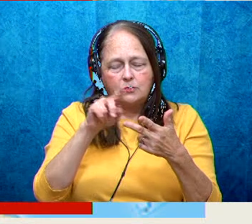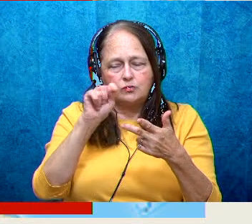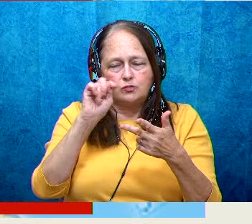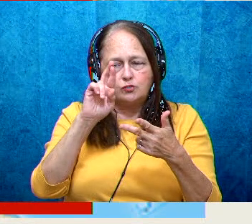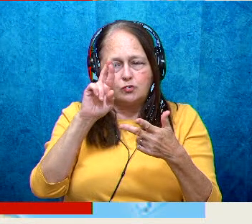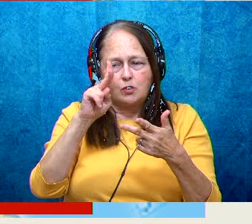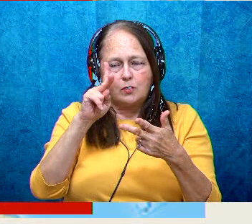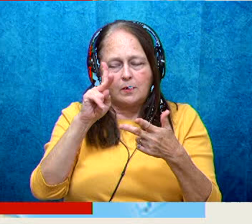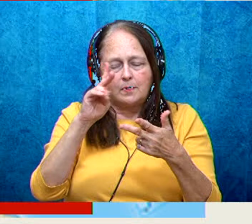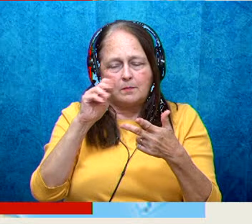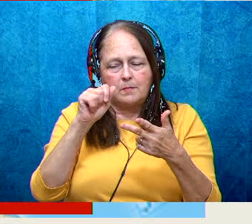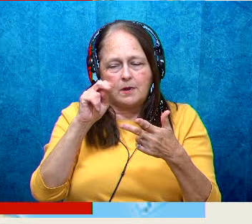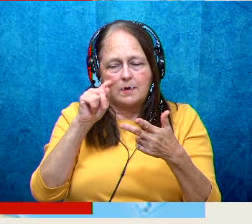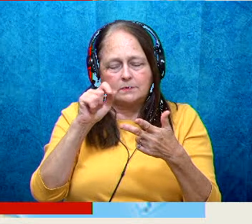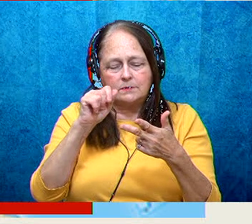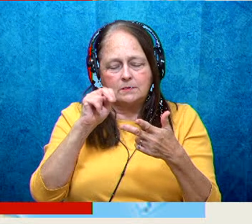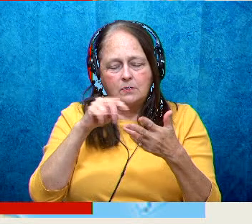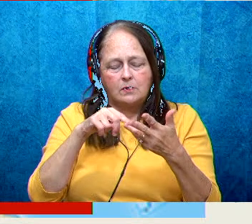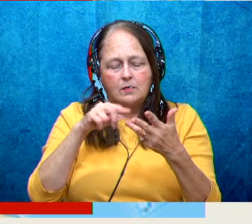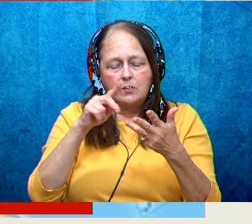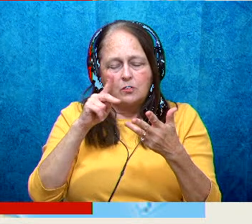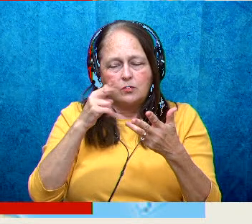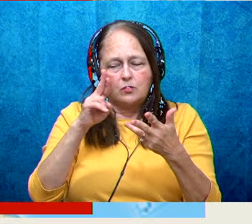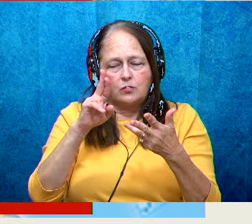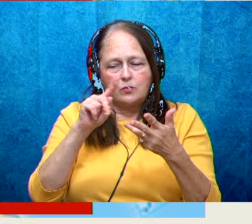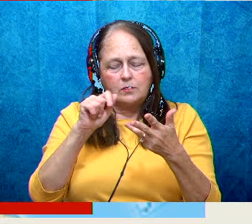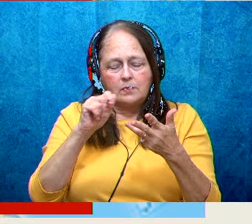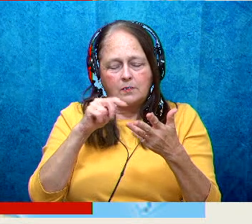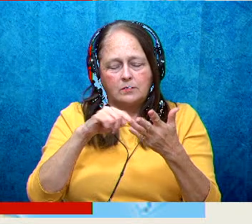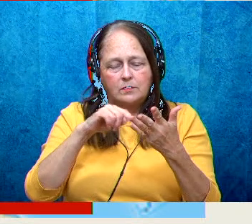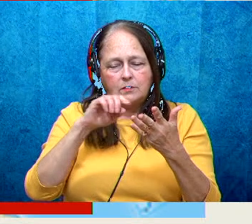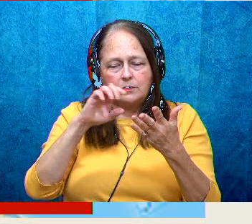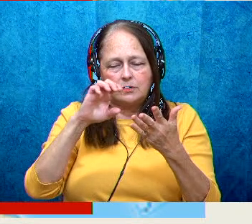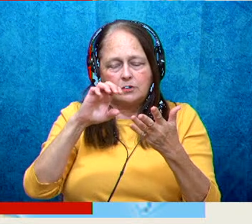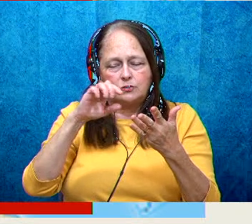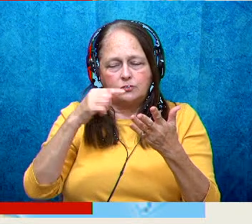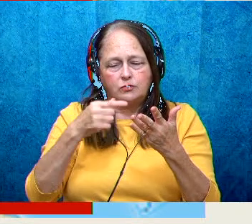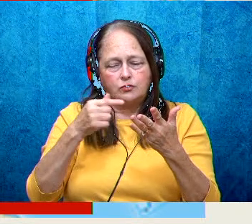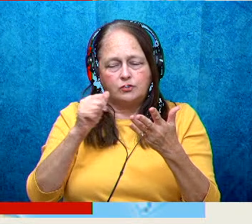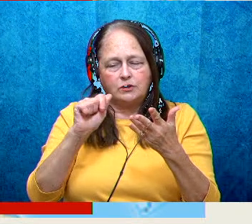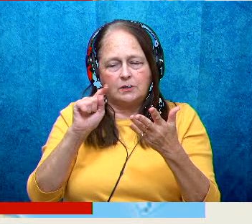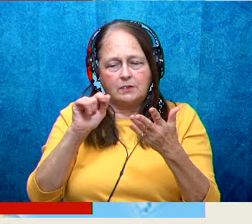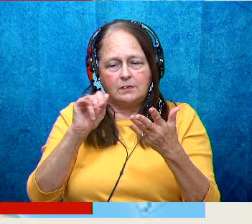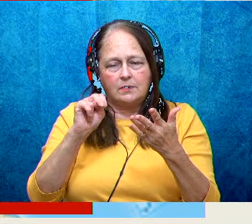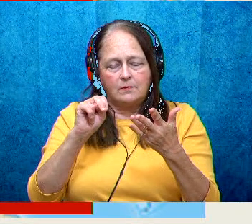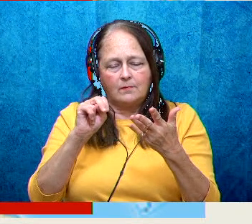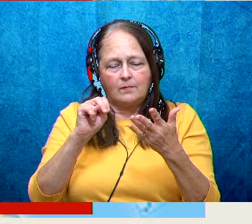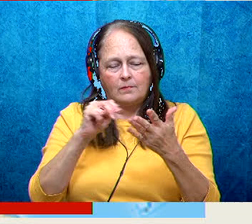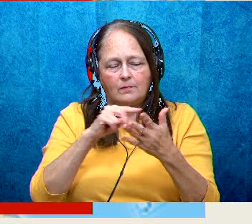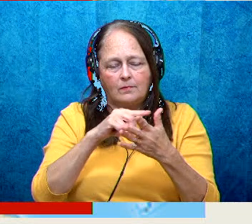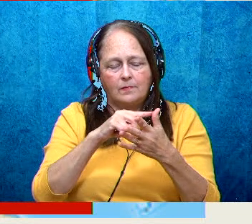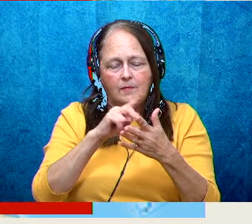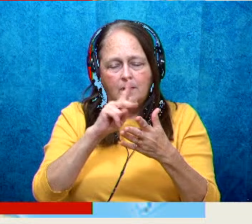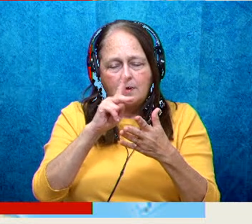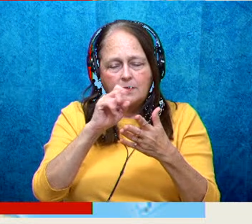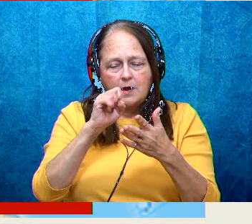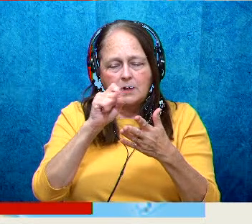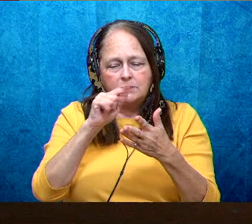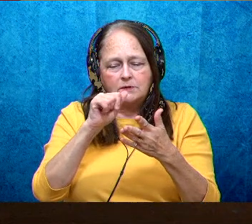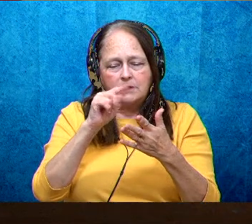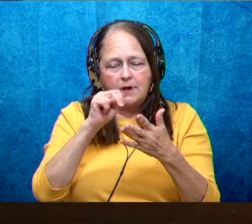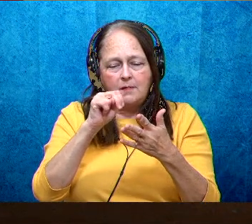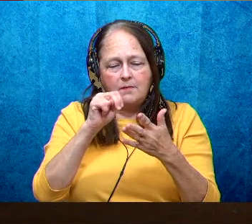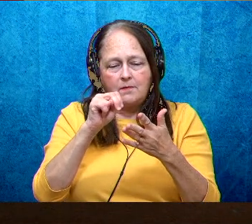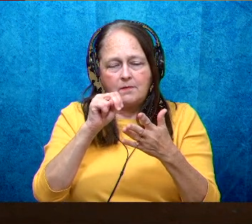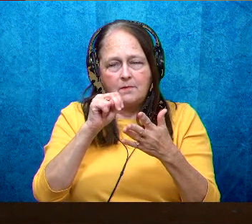Turkmenistan, Kyrgyzstan, and Tajikistan. So say those with me after me. Kazakhstan,